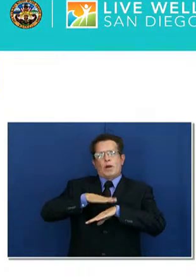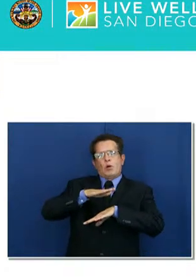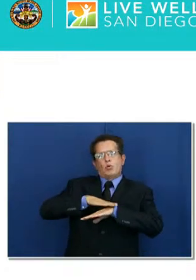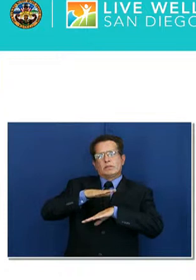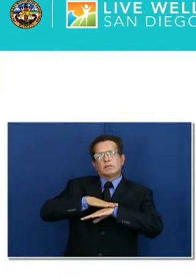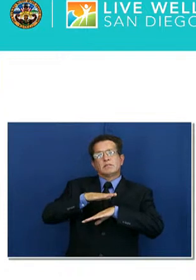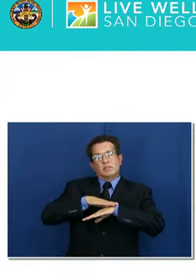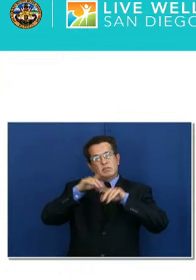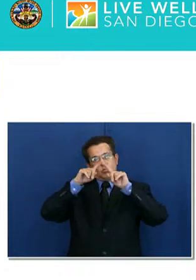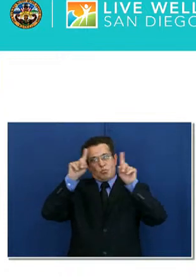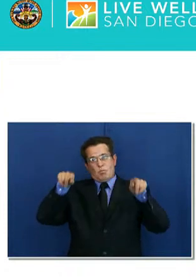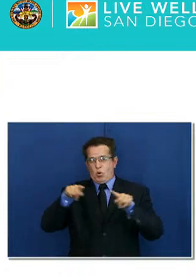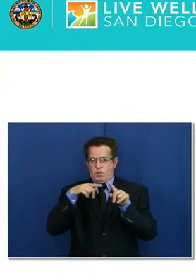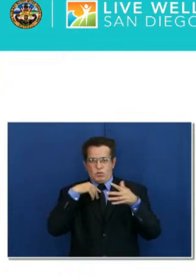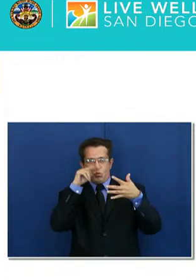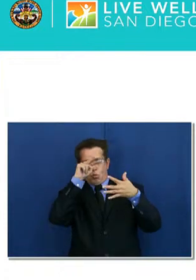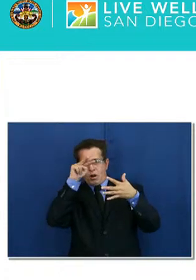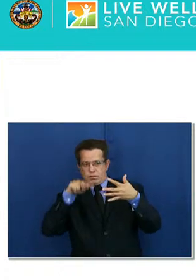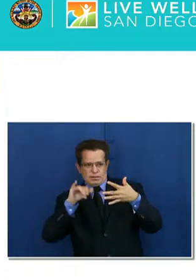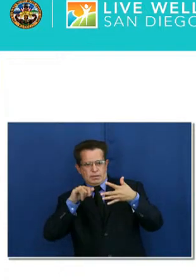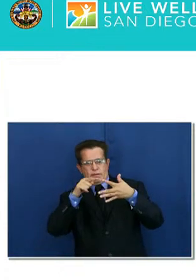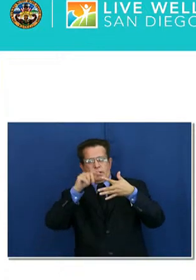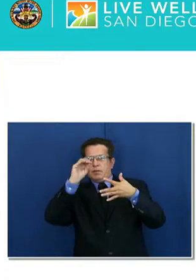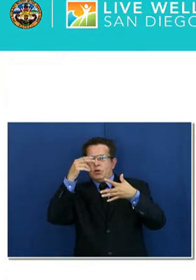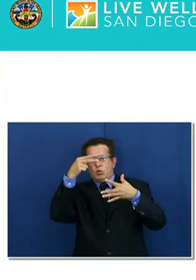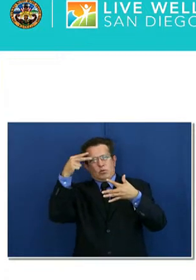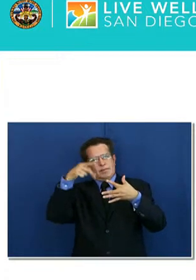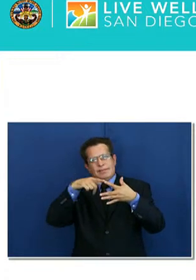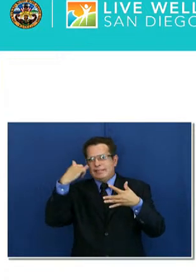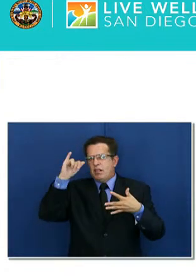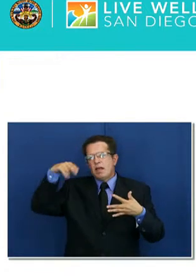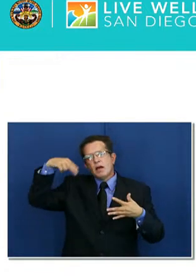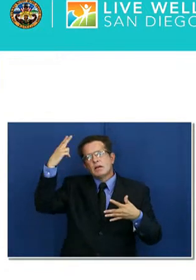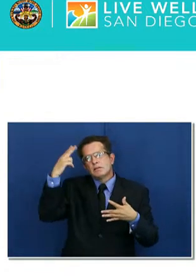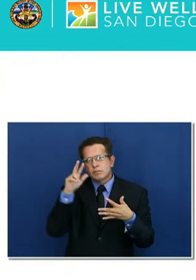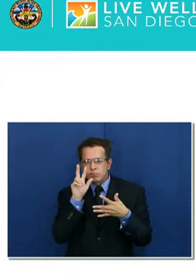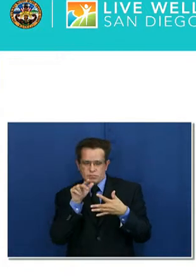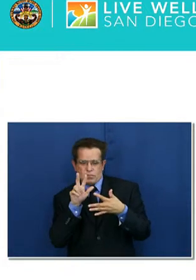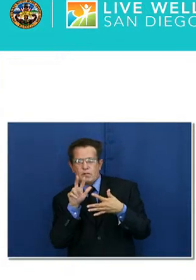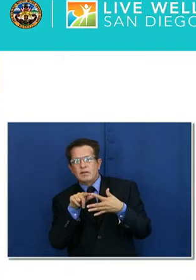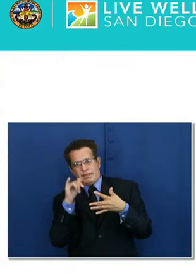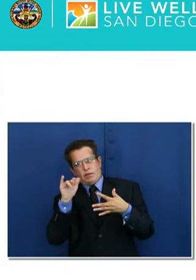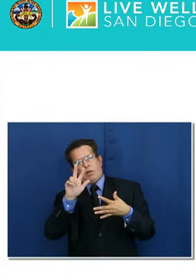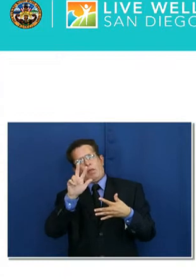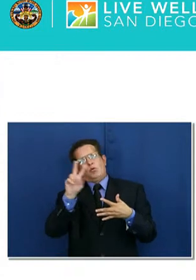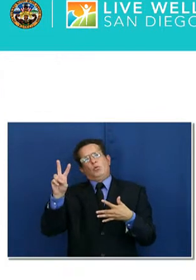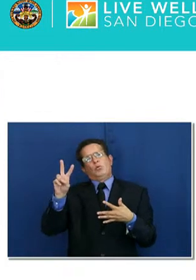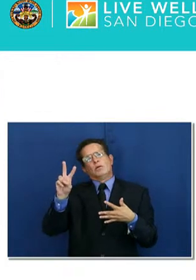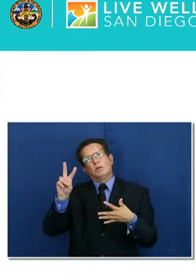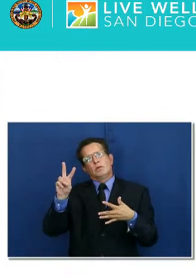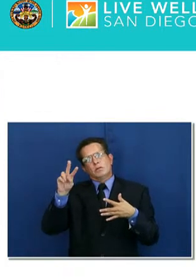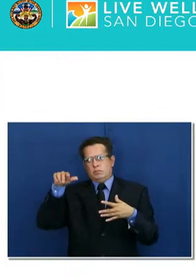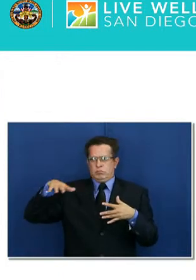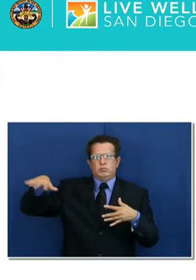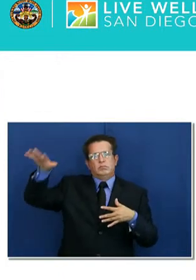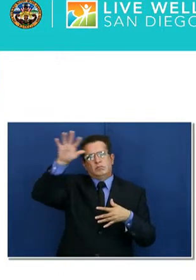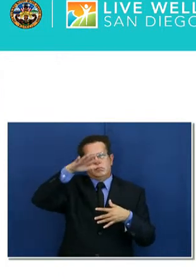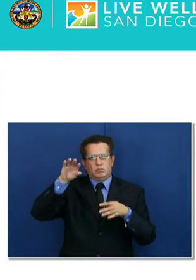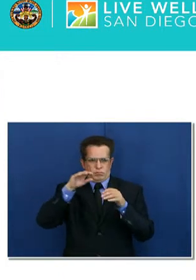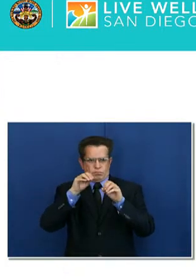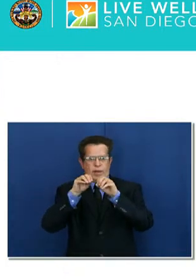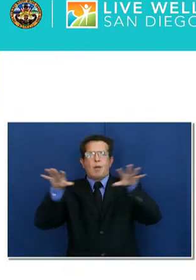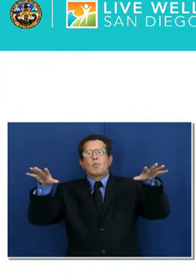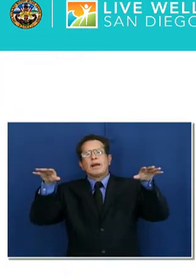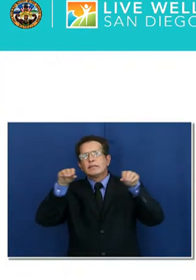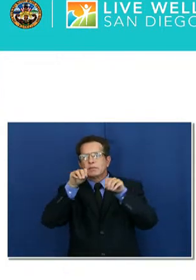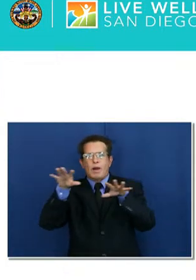outbreaks continue to be the only metric that has exceeded the threshold. Today, we are reporting 32 total community outbreaks for the past